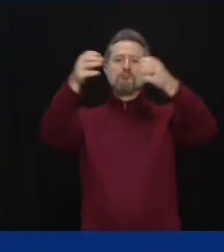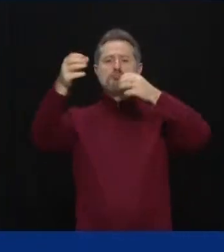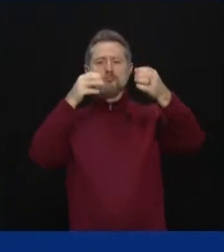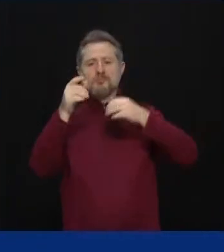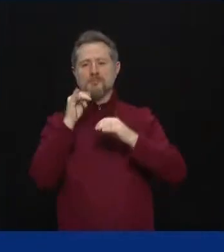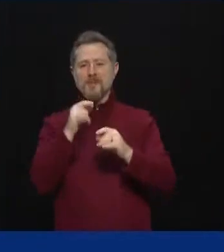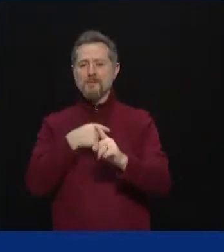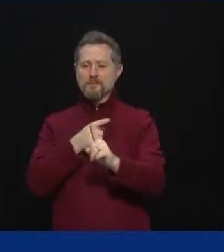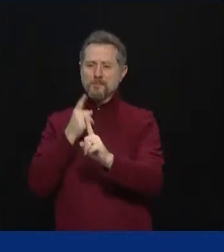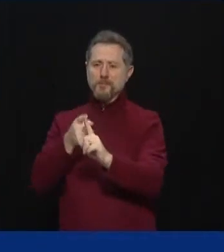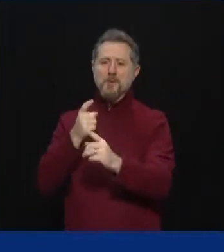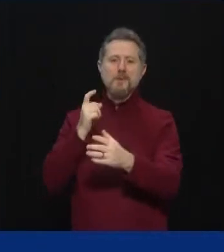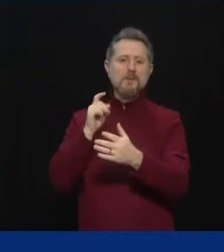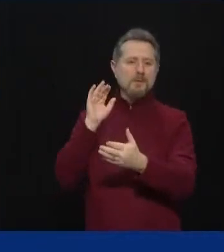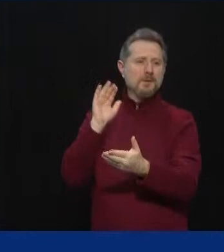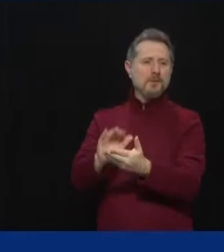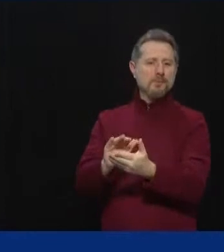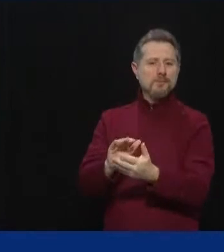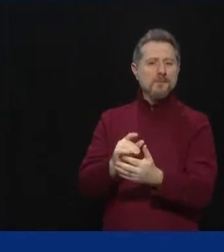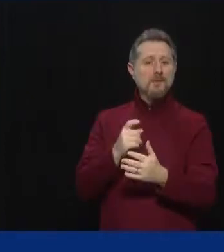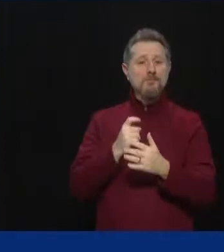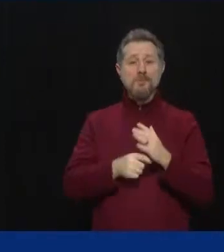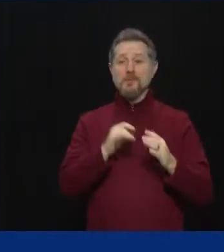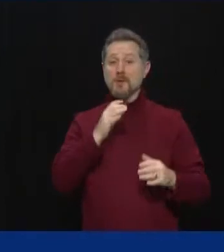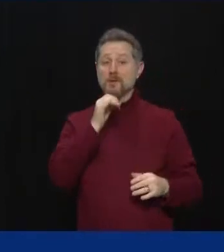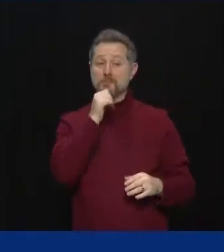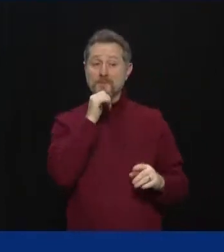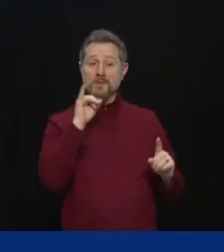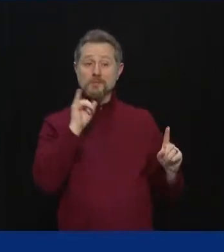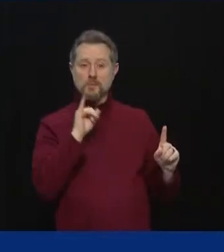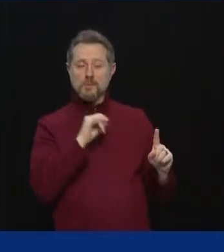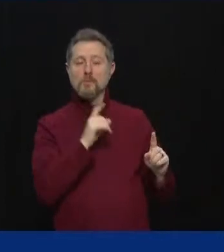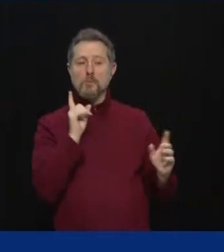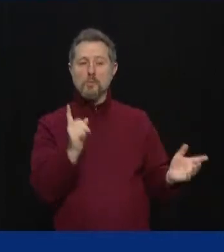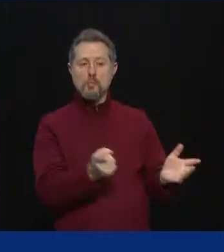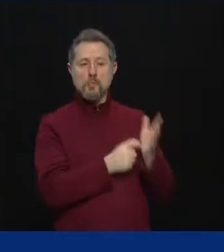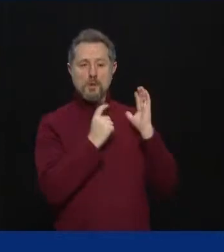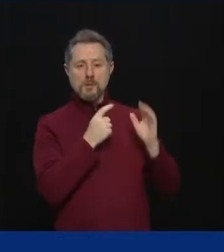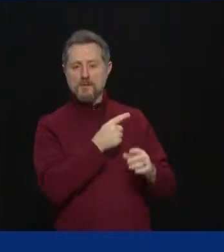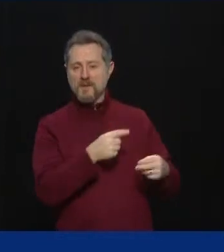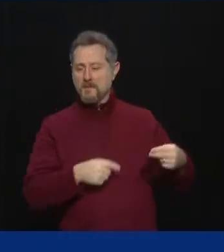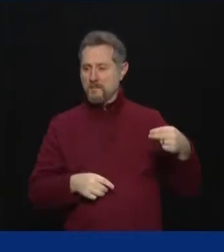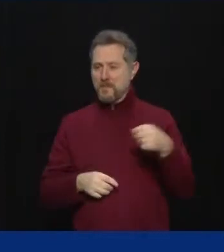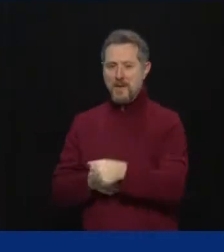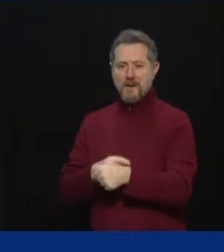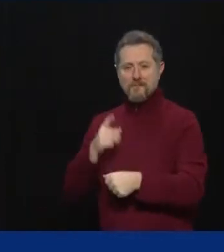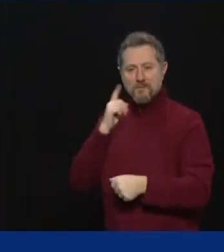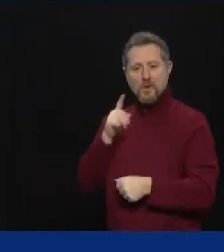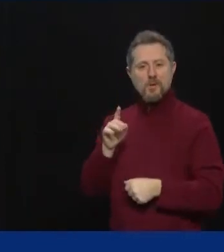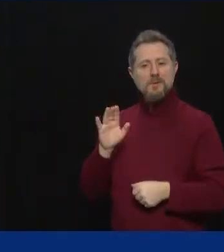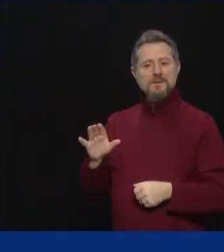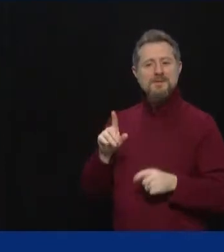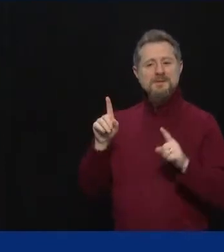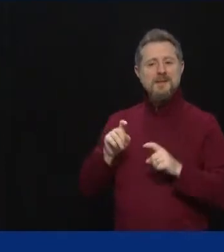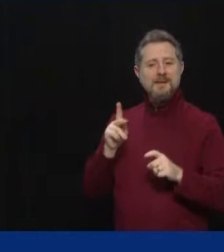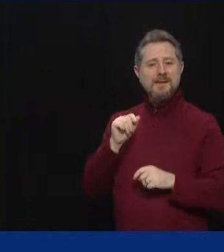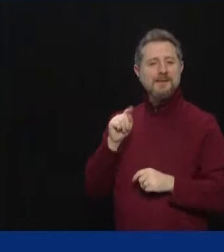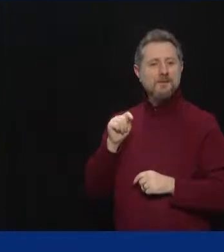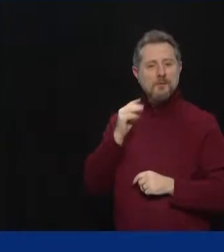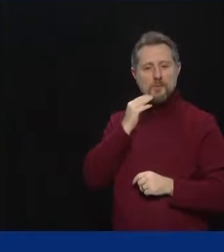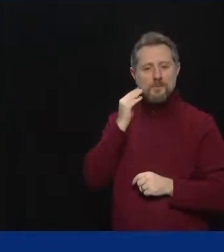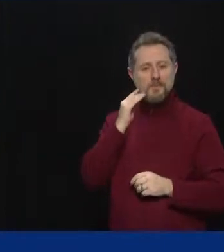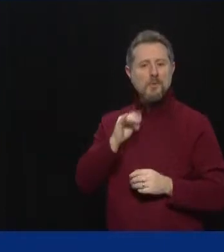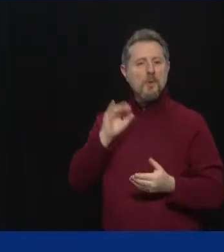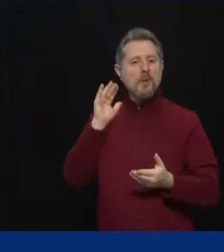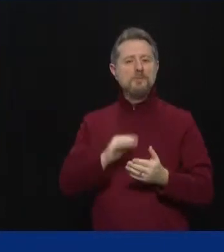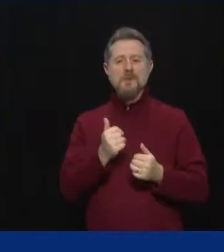as I had previously announced, private insurance companies are now required to cover the cost of your test kits. We're trying to alleviate any